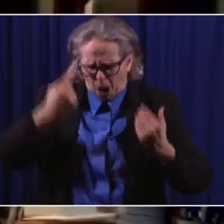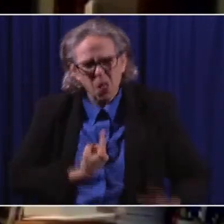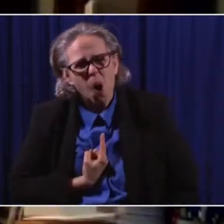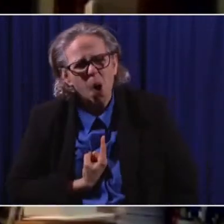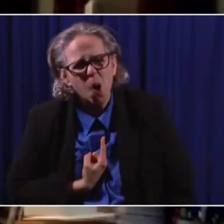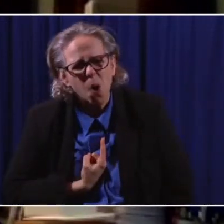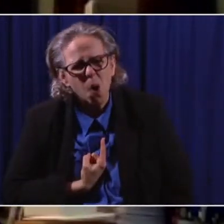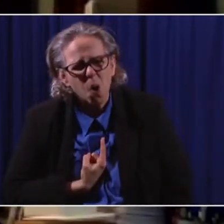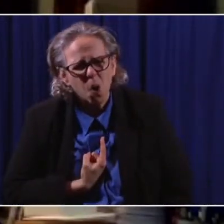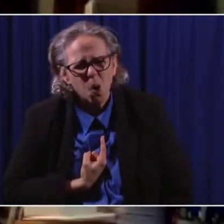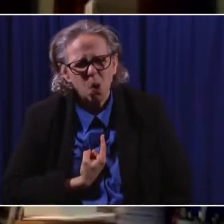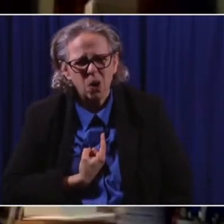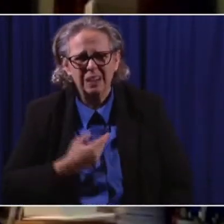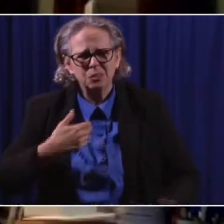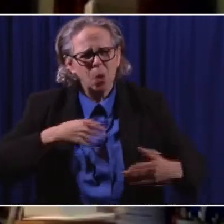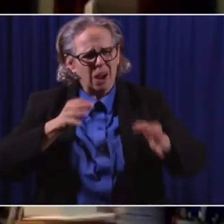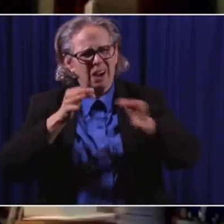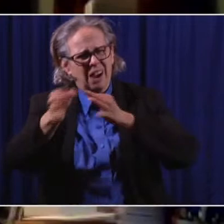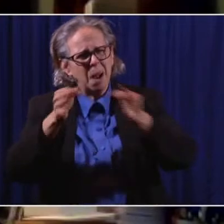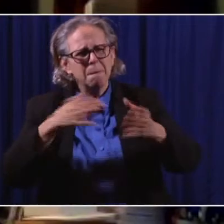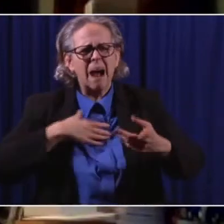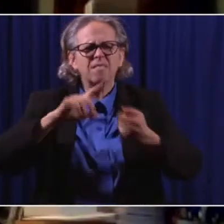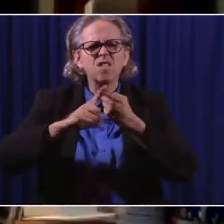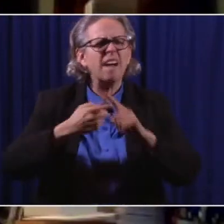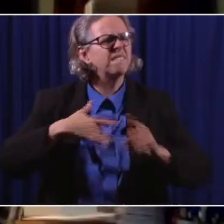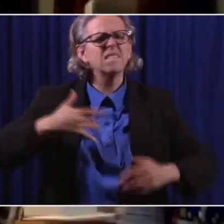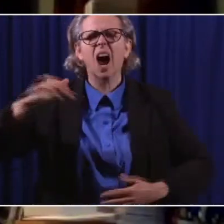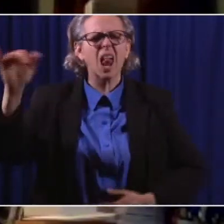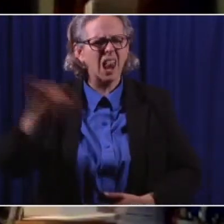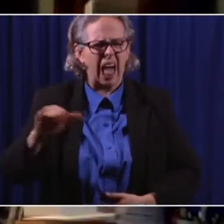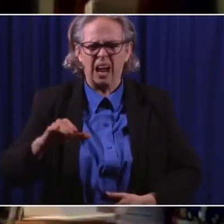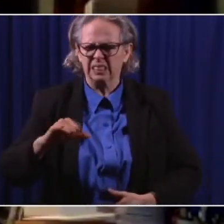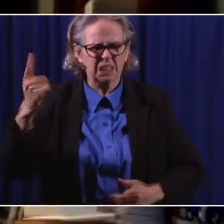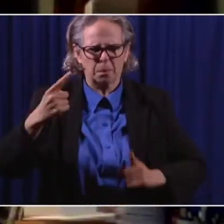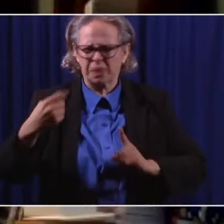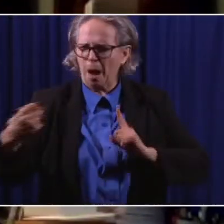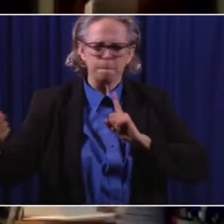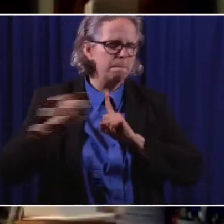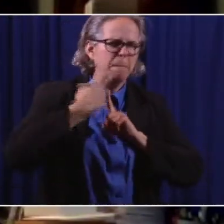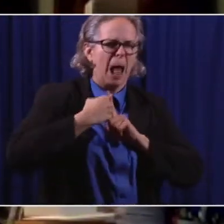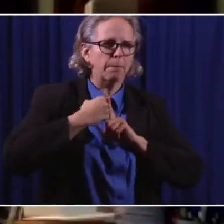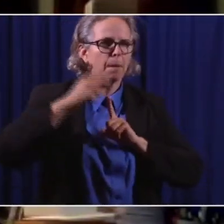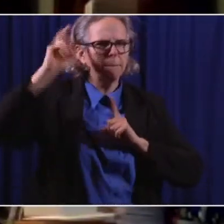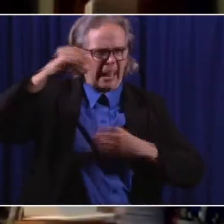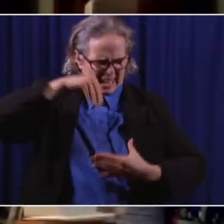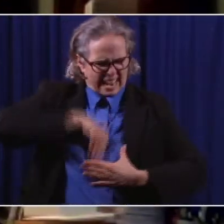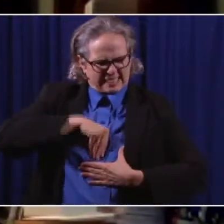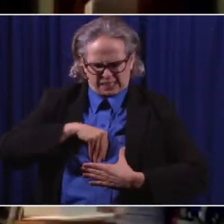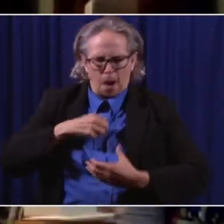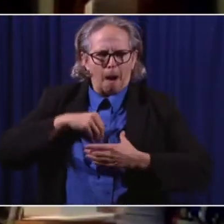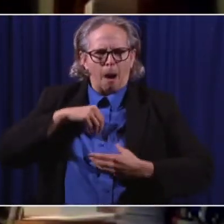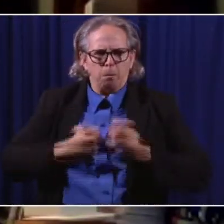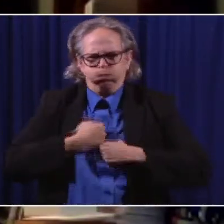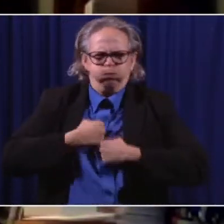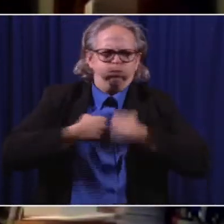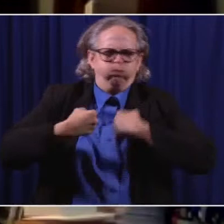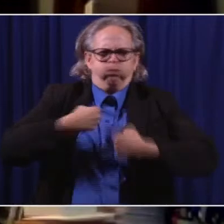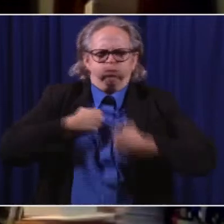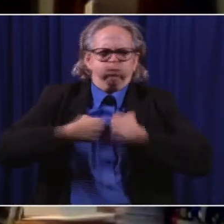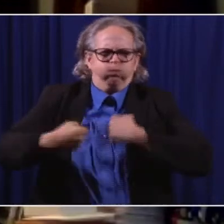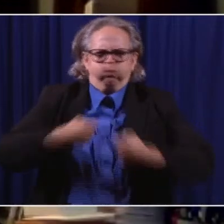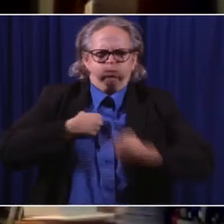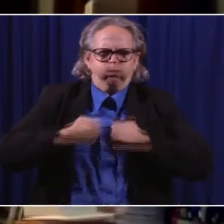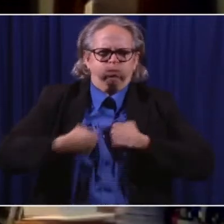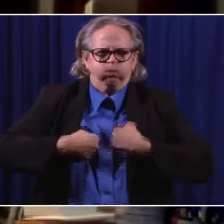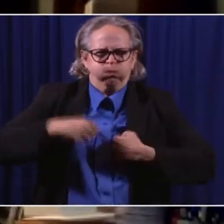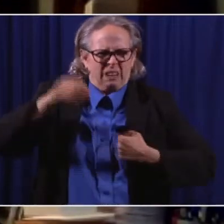friends was, it's like getting beaten up from the inside out. And that combination of physical and psychological